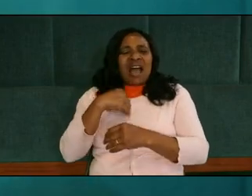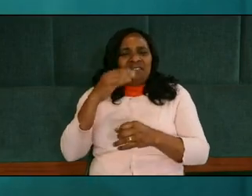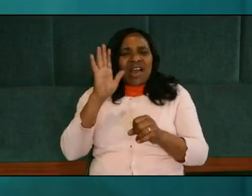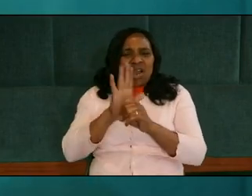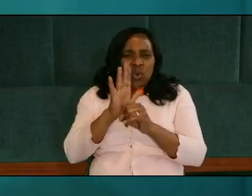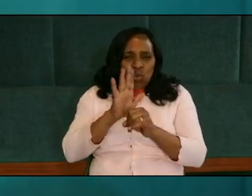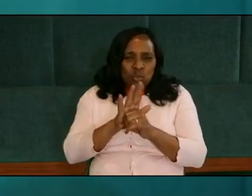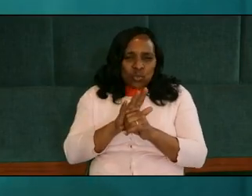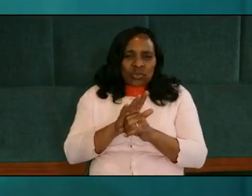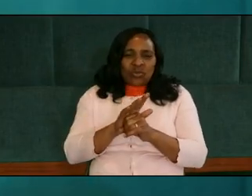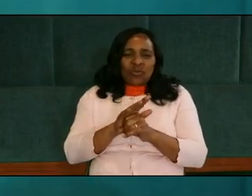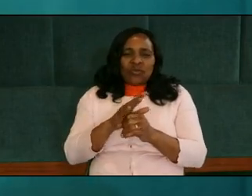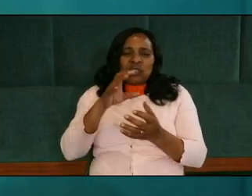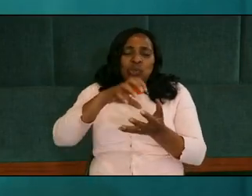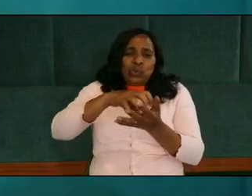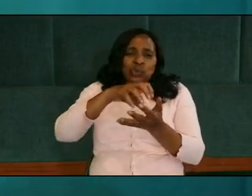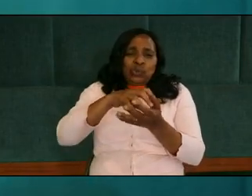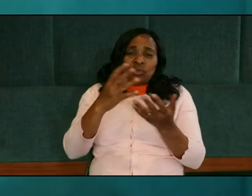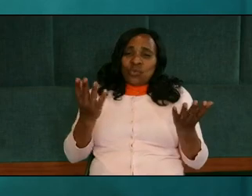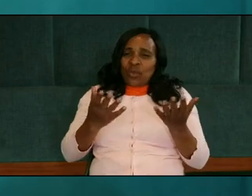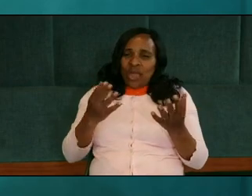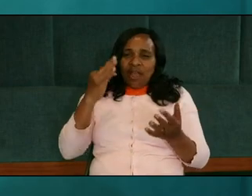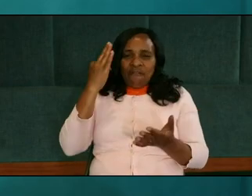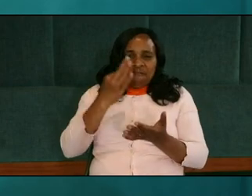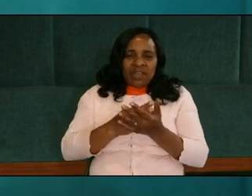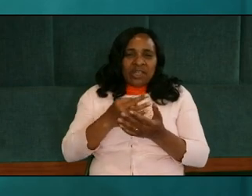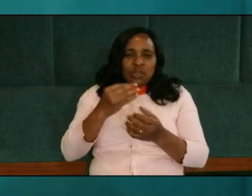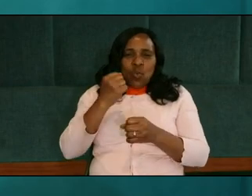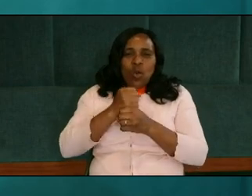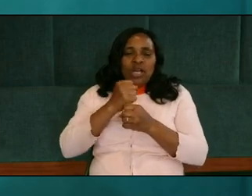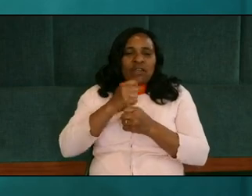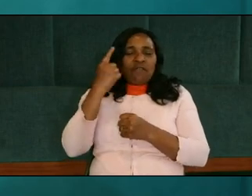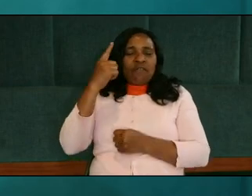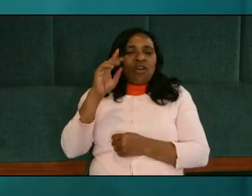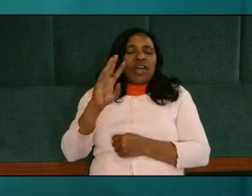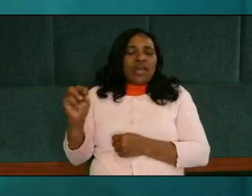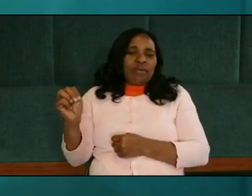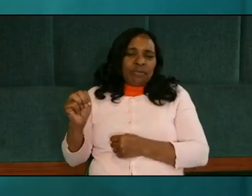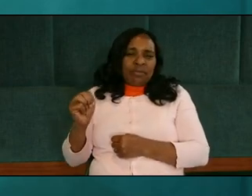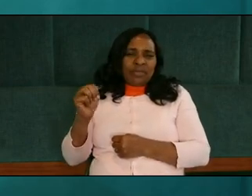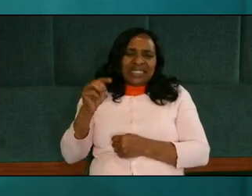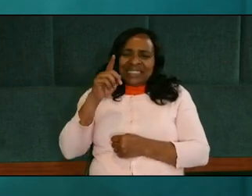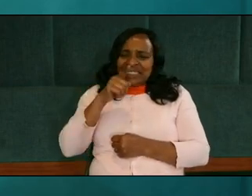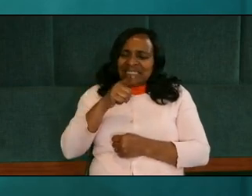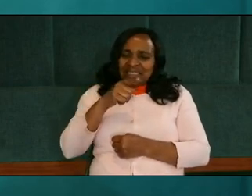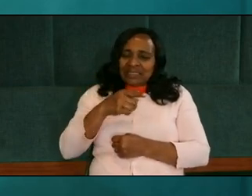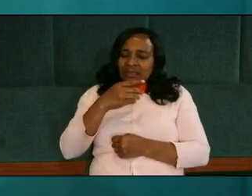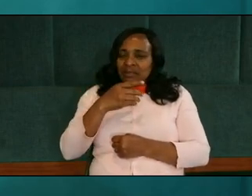of situations where faith worked for him. So him going to